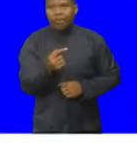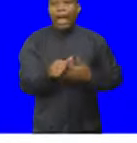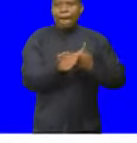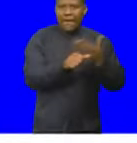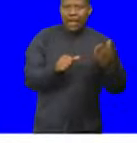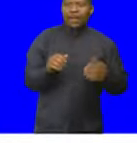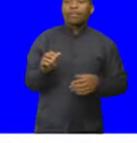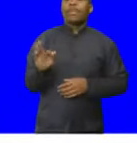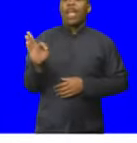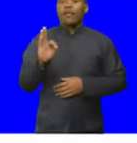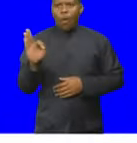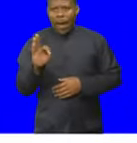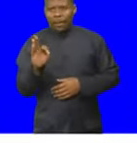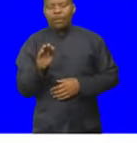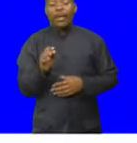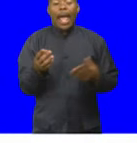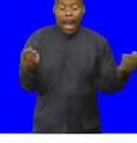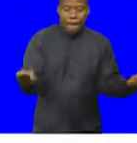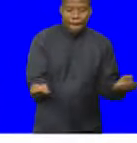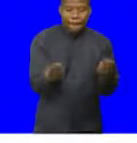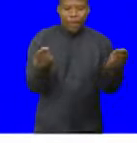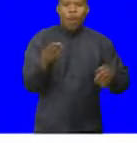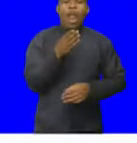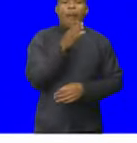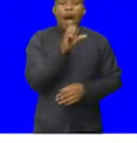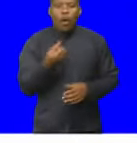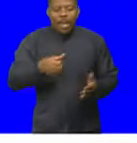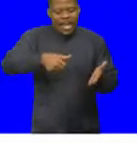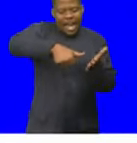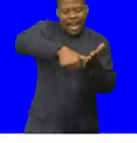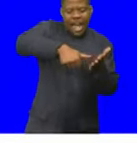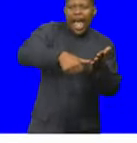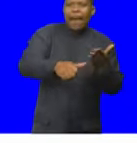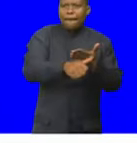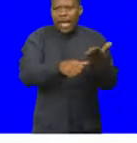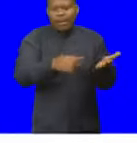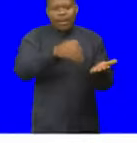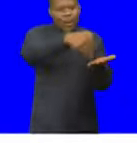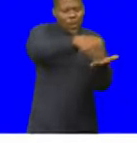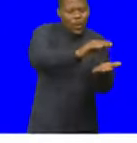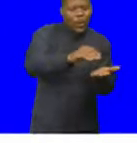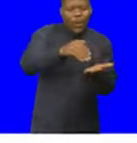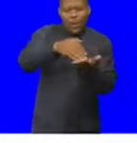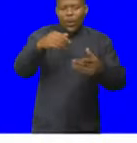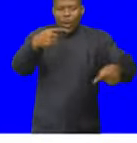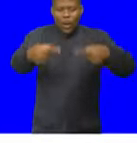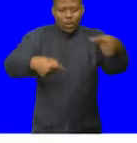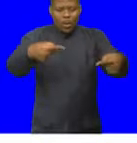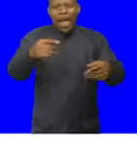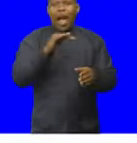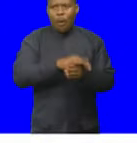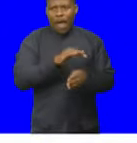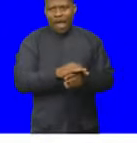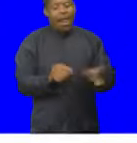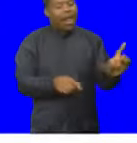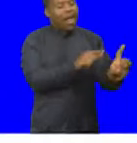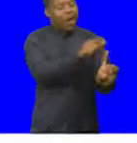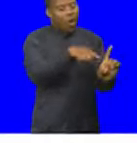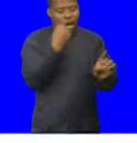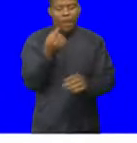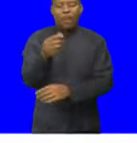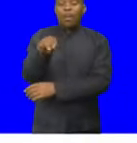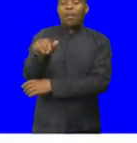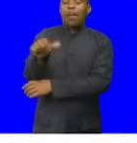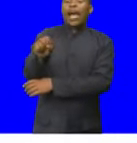kulomnyaka. Lokuke kuvedwe ngemaphalala lomkhulu kulelovisi Melosi Masuku lapho achaze khona ukuthi batawucala khola abantu